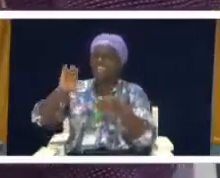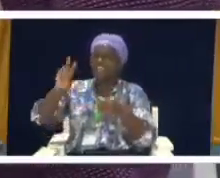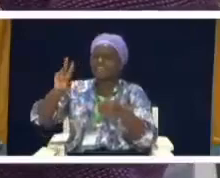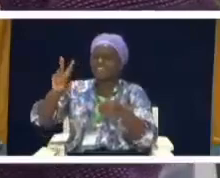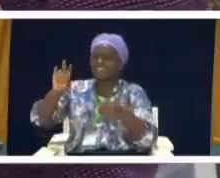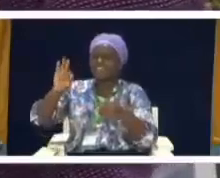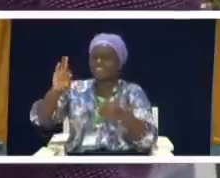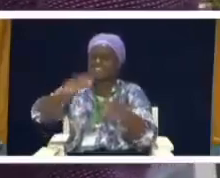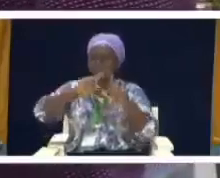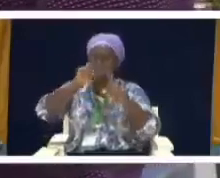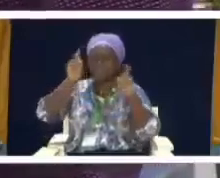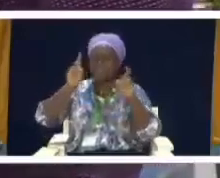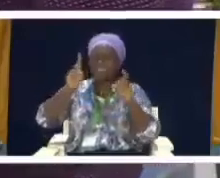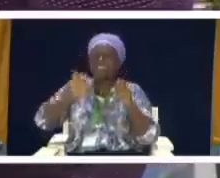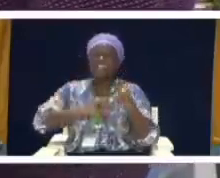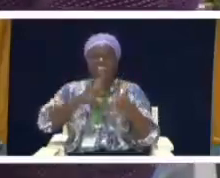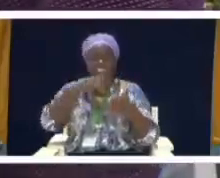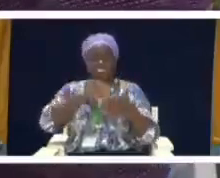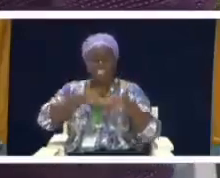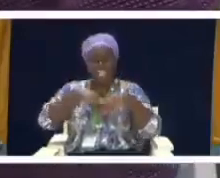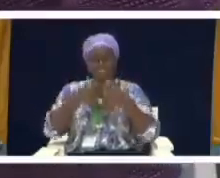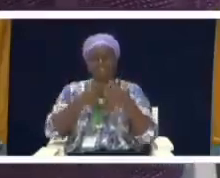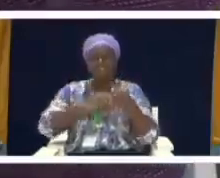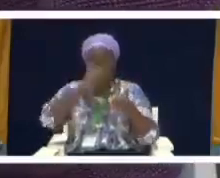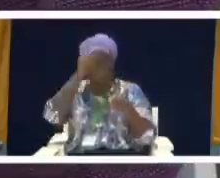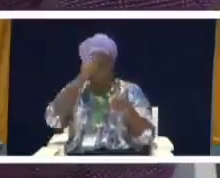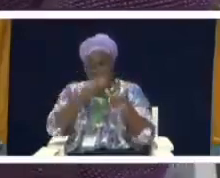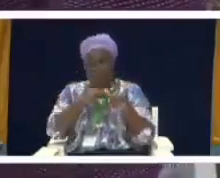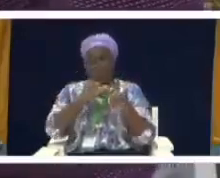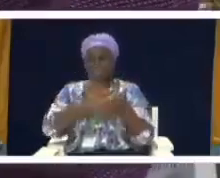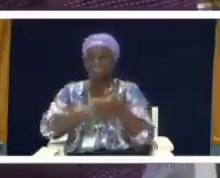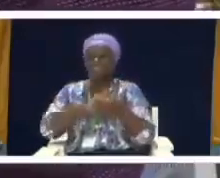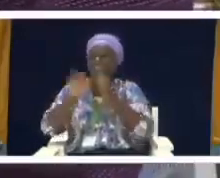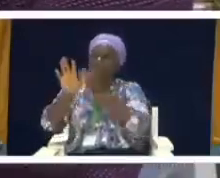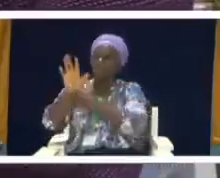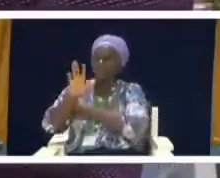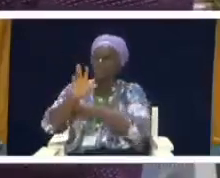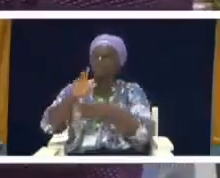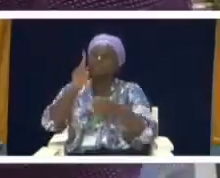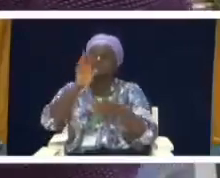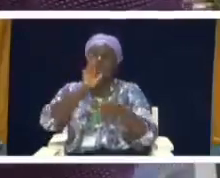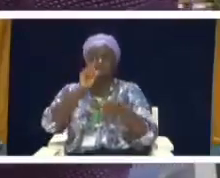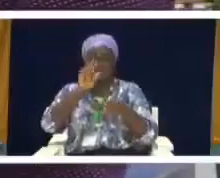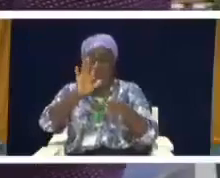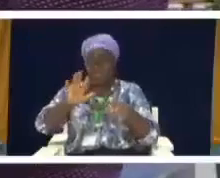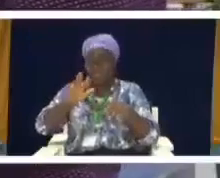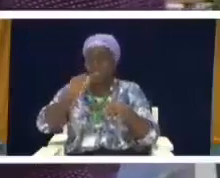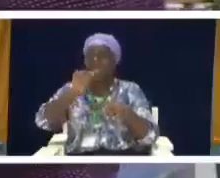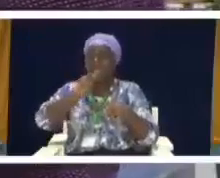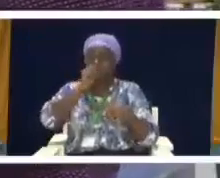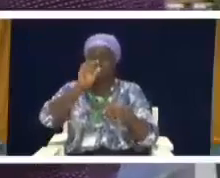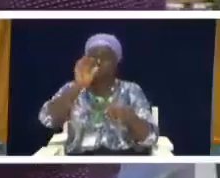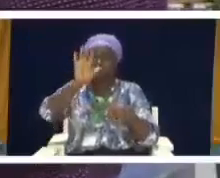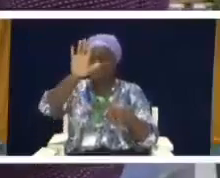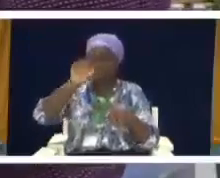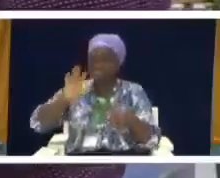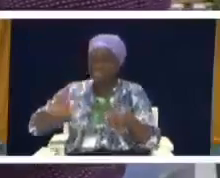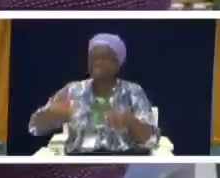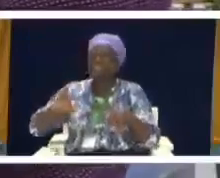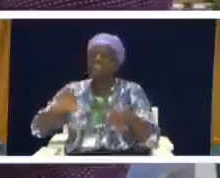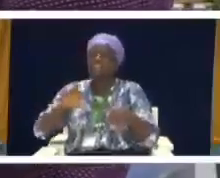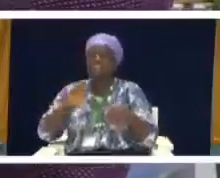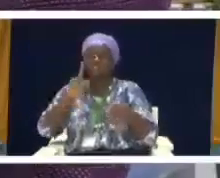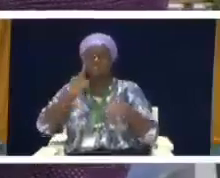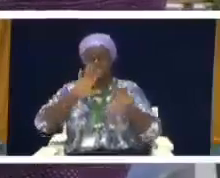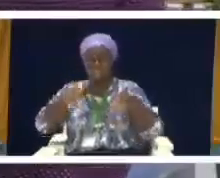this possible? And I remember that before the IVF, I said, God, I'm your child. You give children freely. I would not pay for a child.